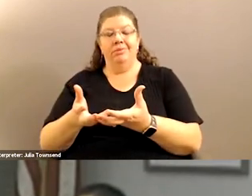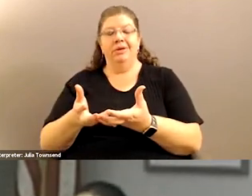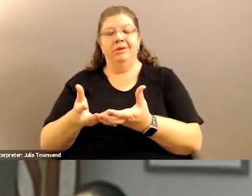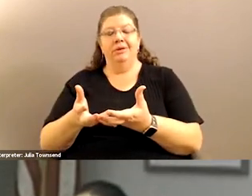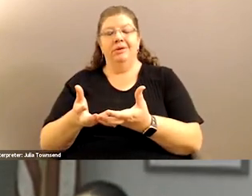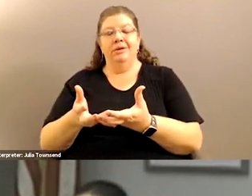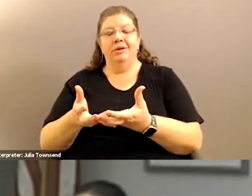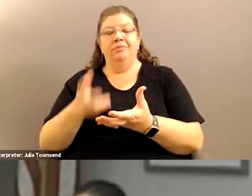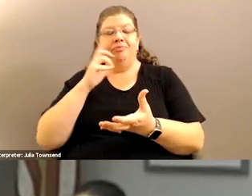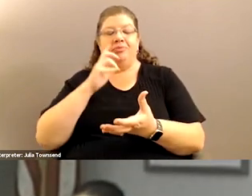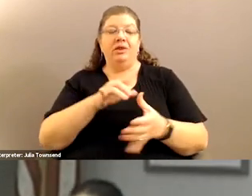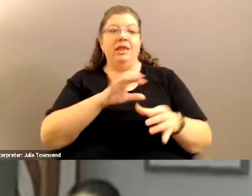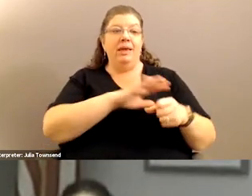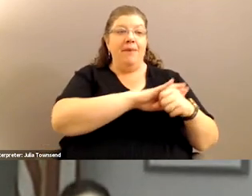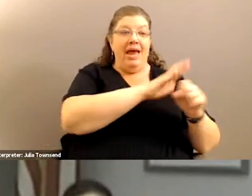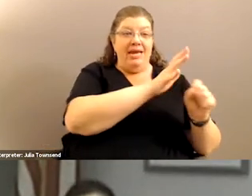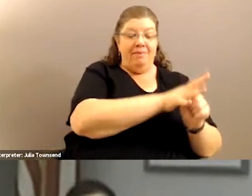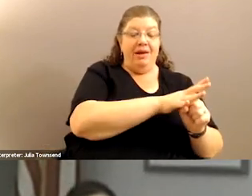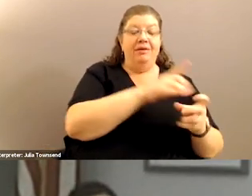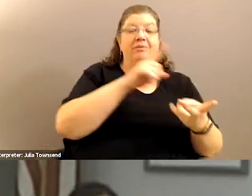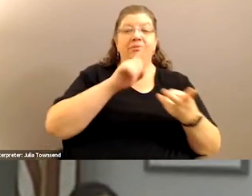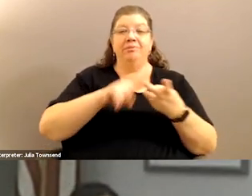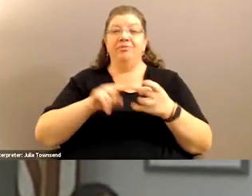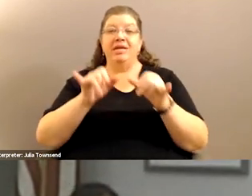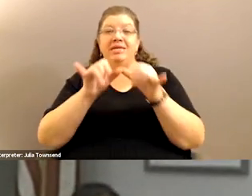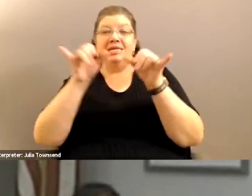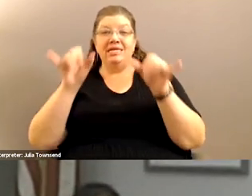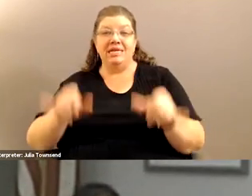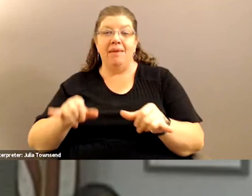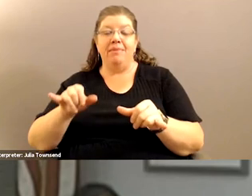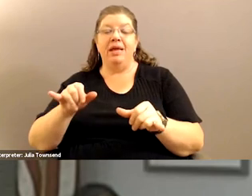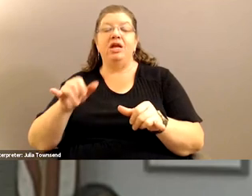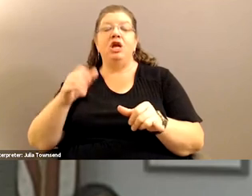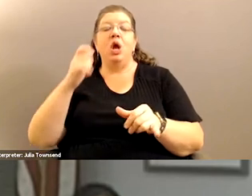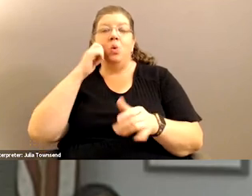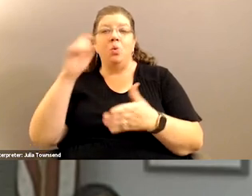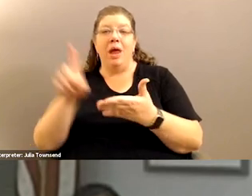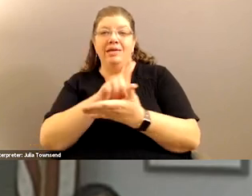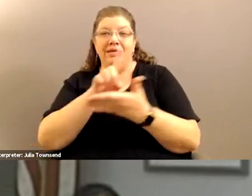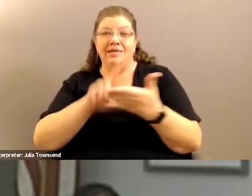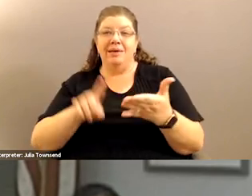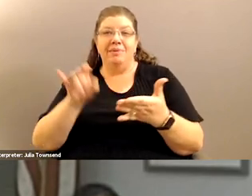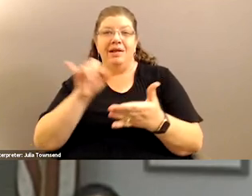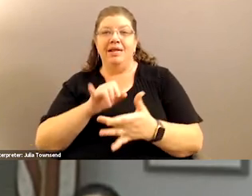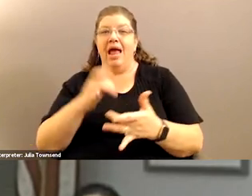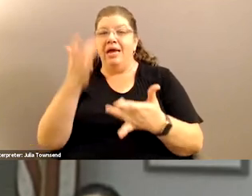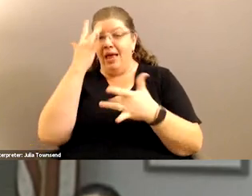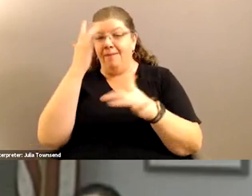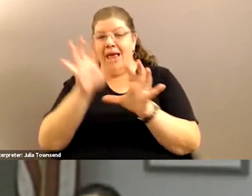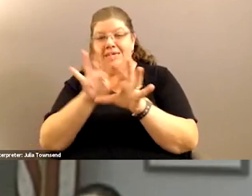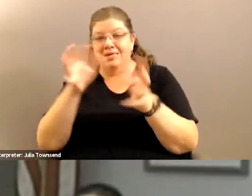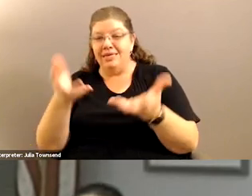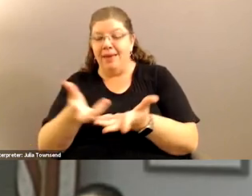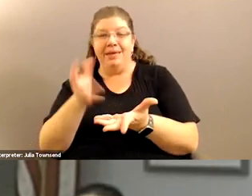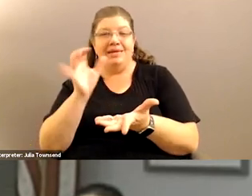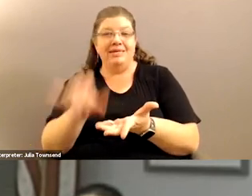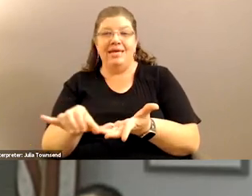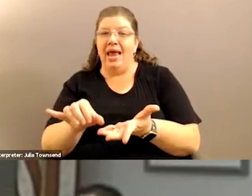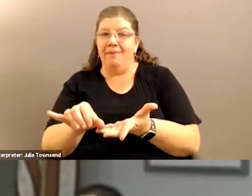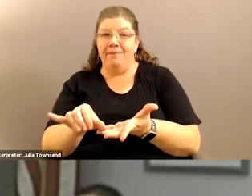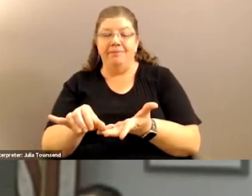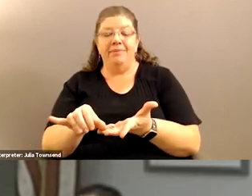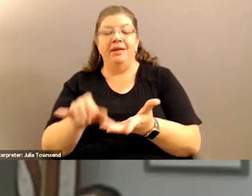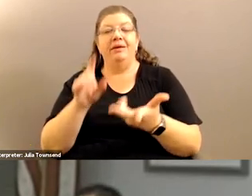systemic racism and the fact that as much as we have also a challenge of gun violence